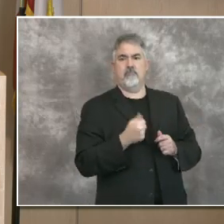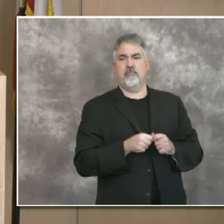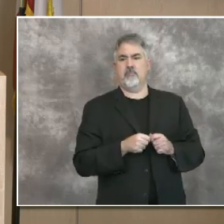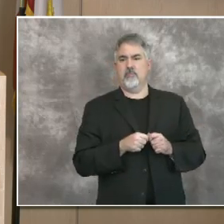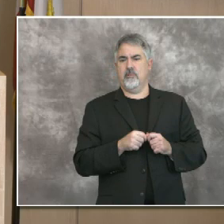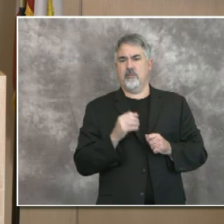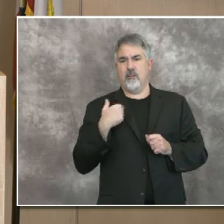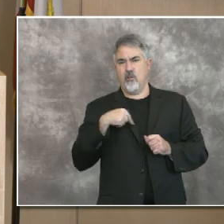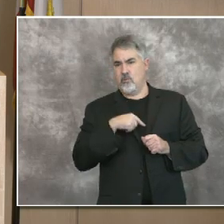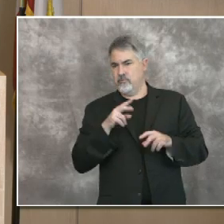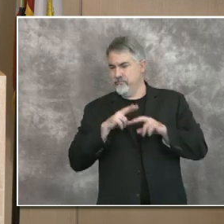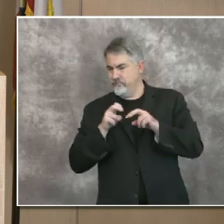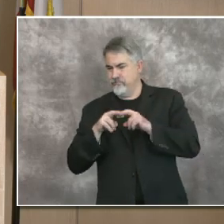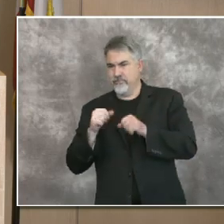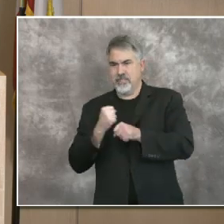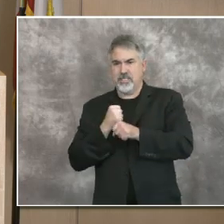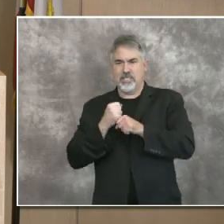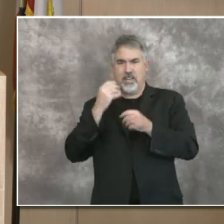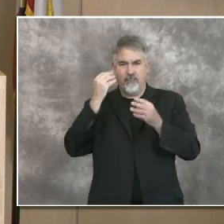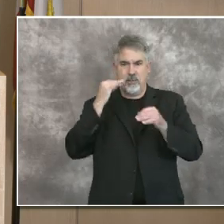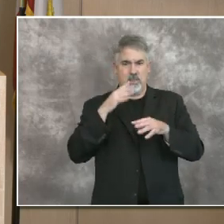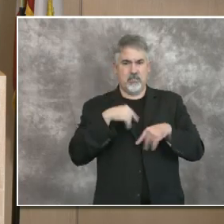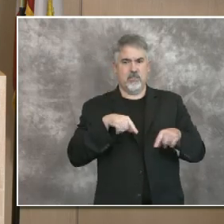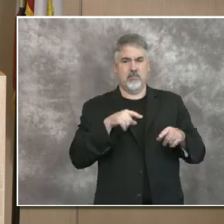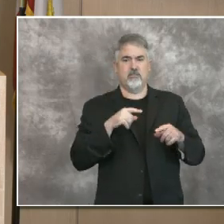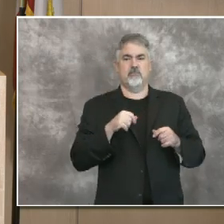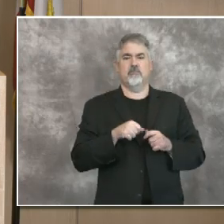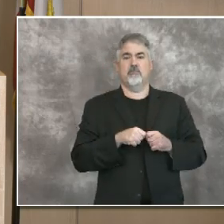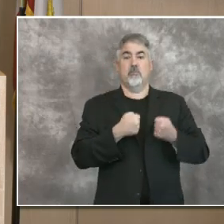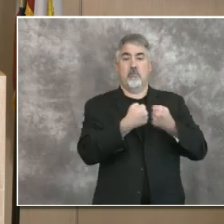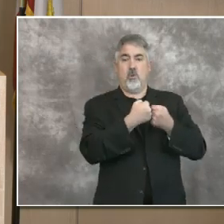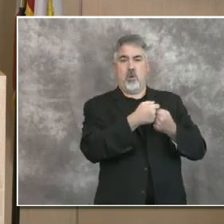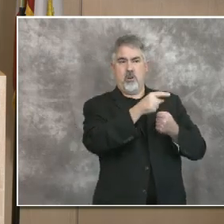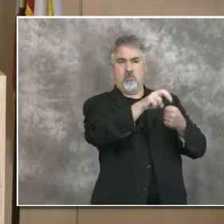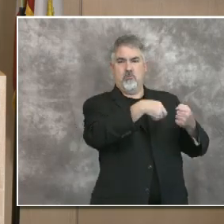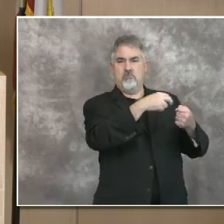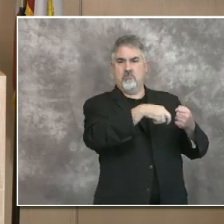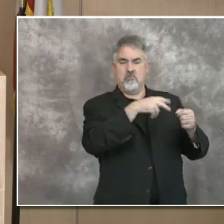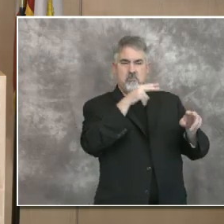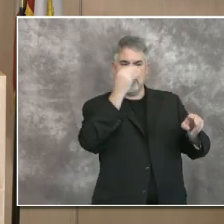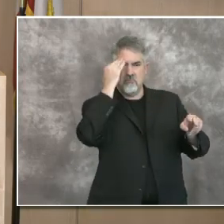and through our Customs and Border Protection system. Yes.